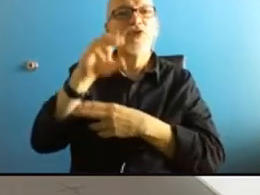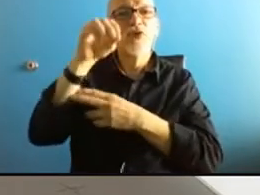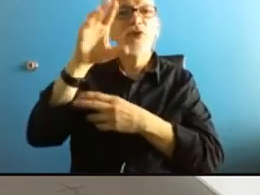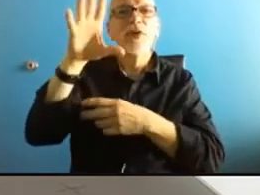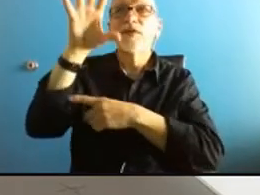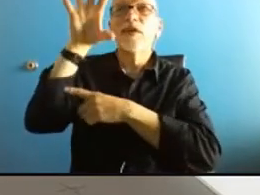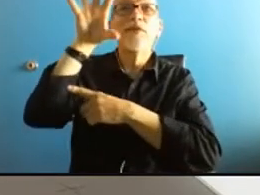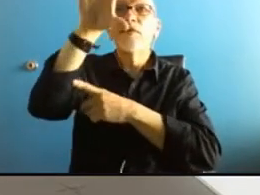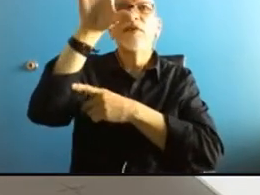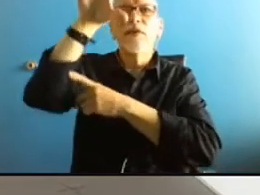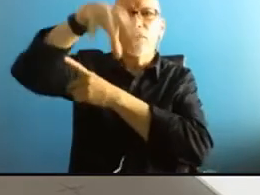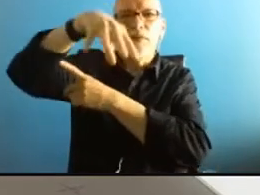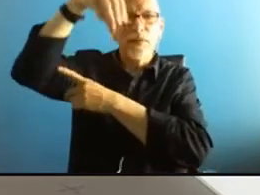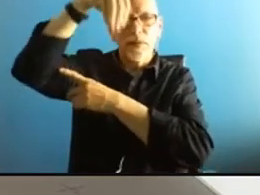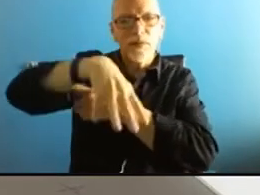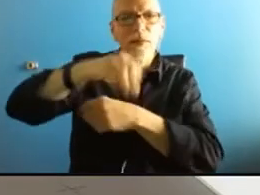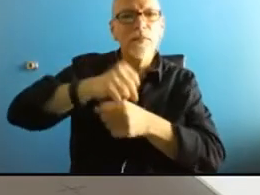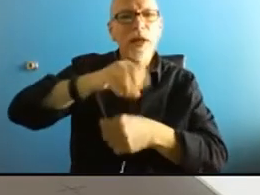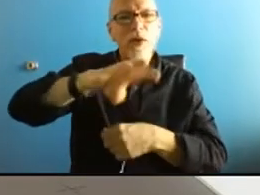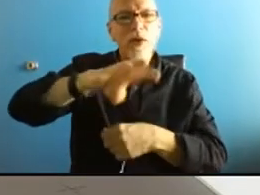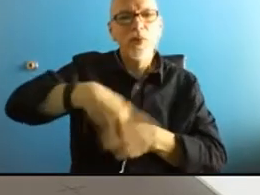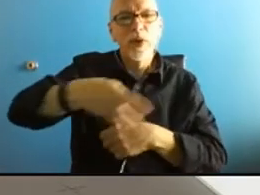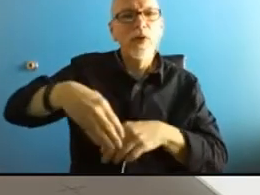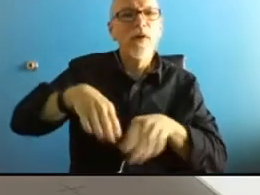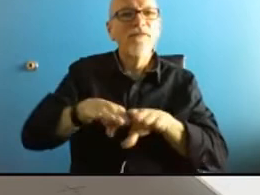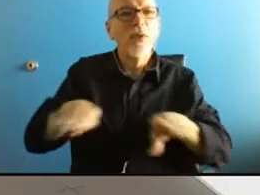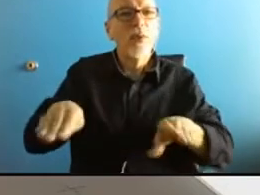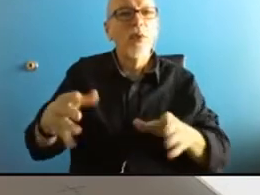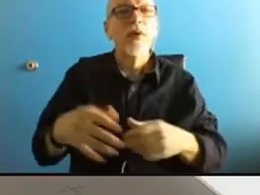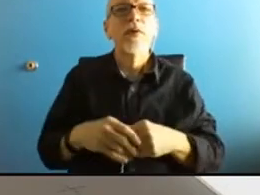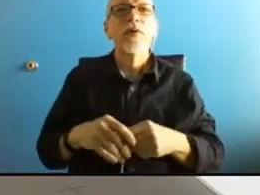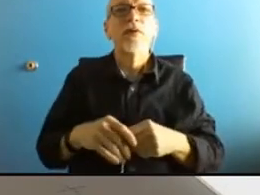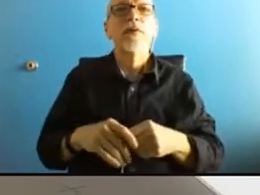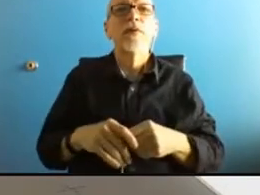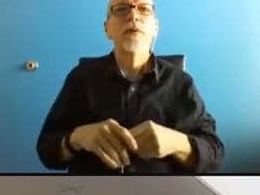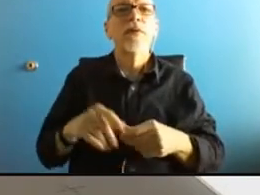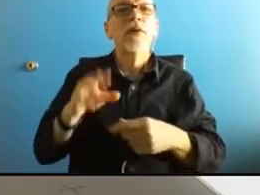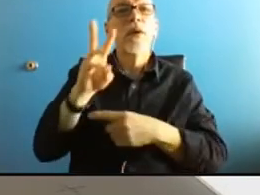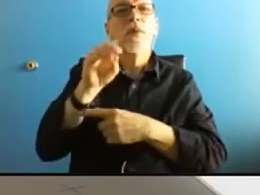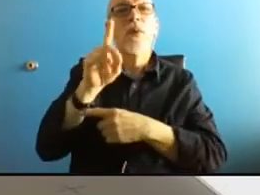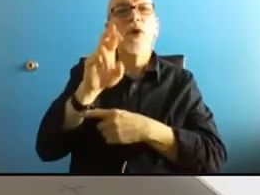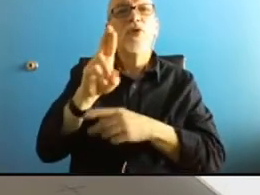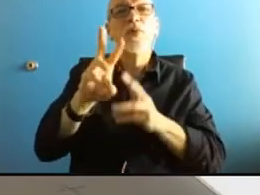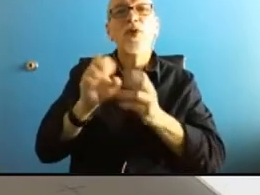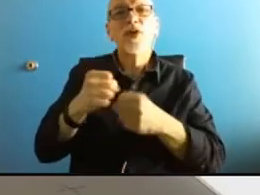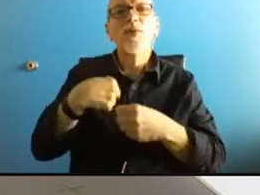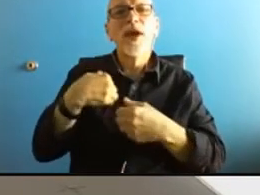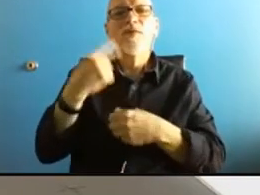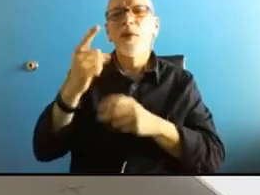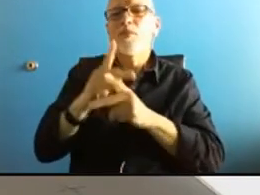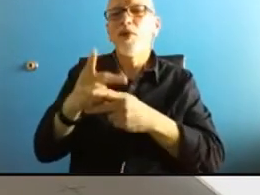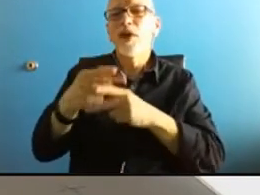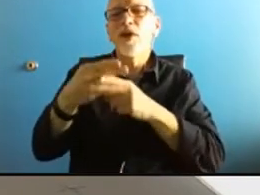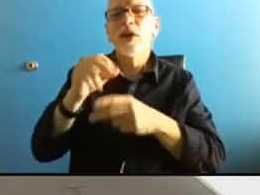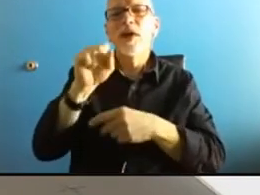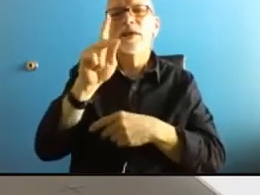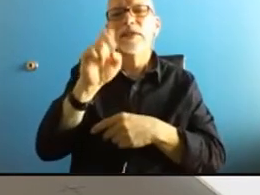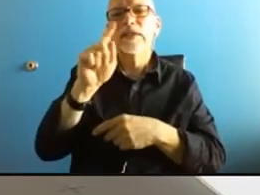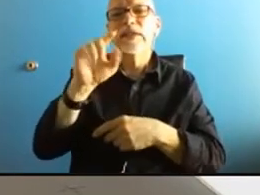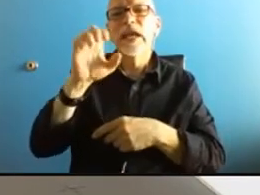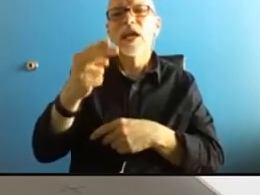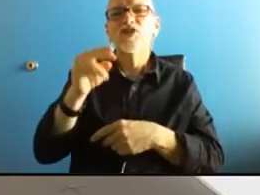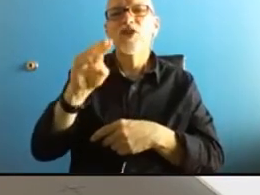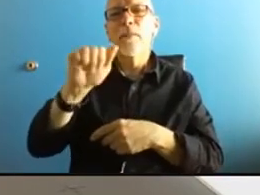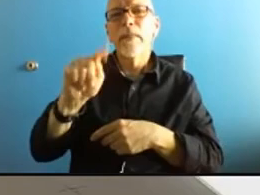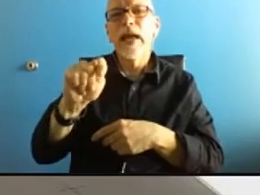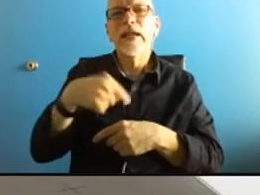down and created a gridded image. We at Wonder Workshop, we actually have a product called the Sketch Mat that has a